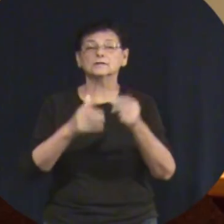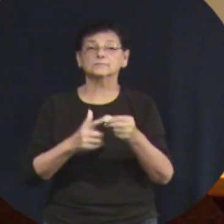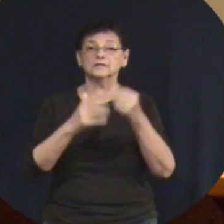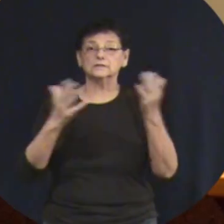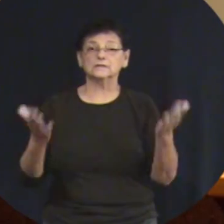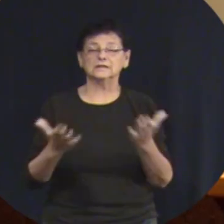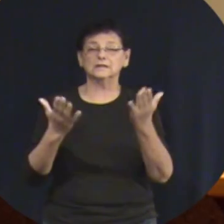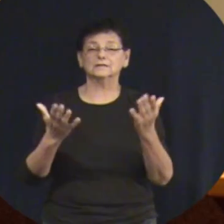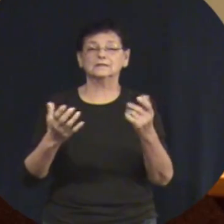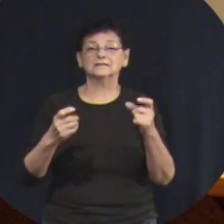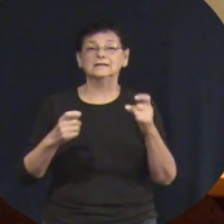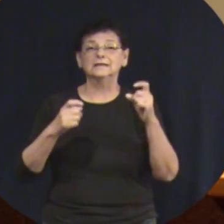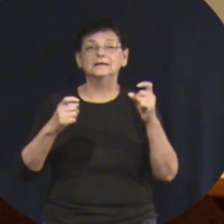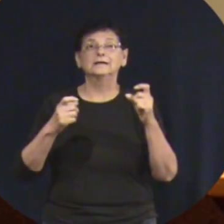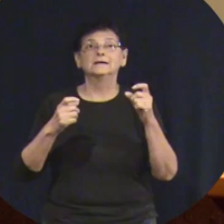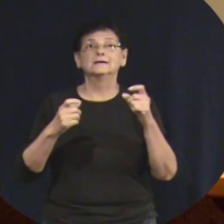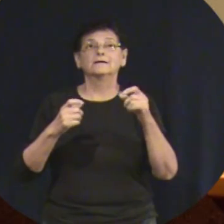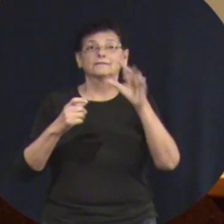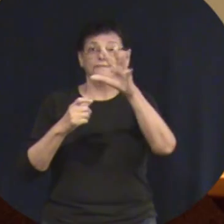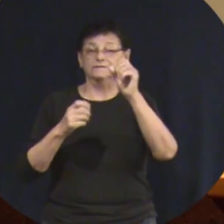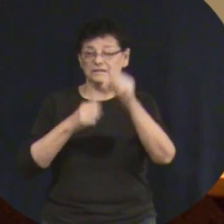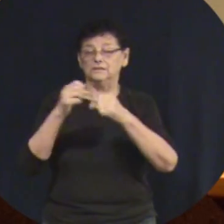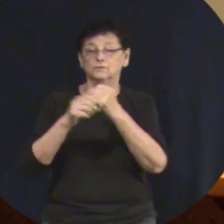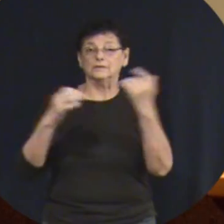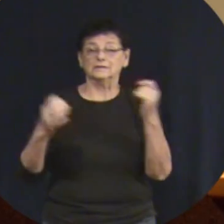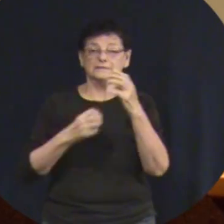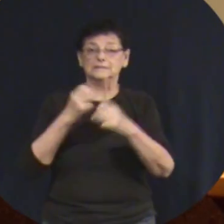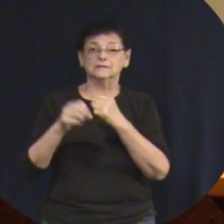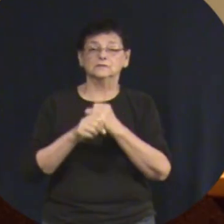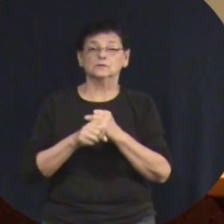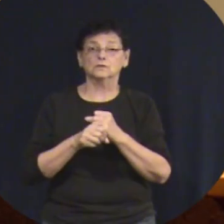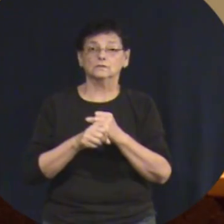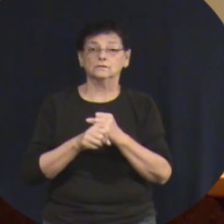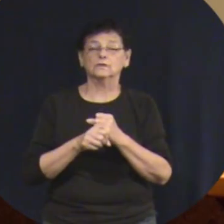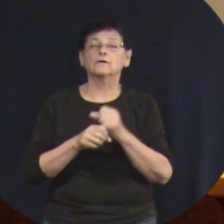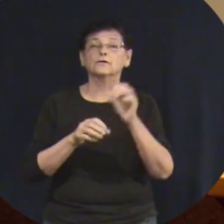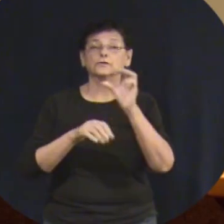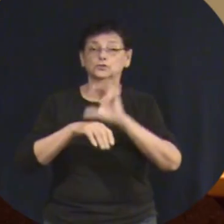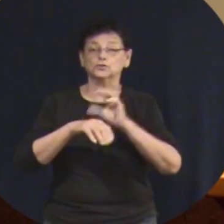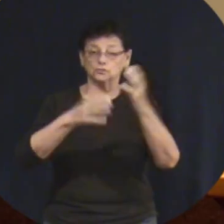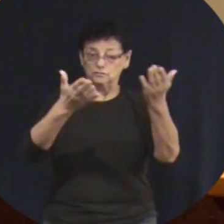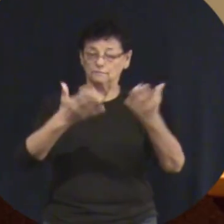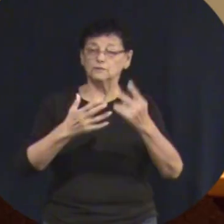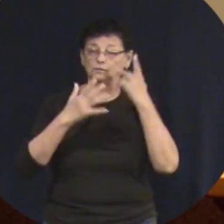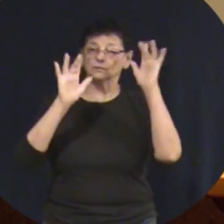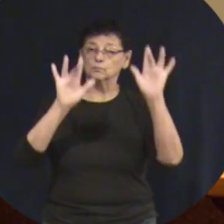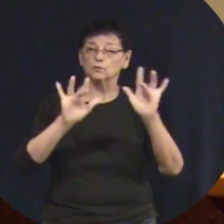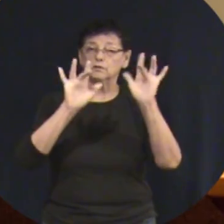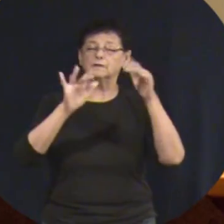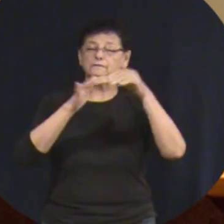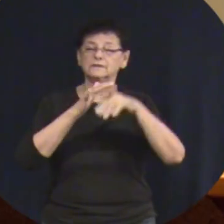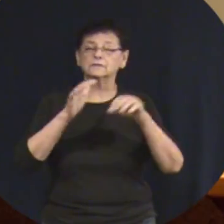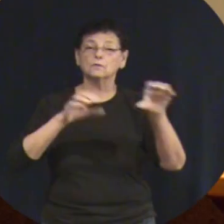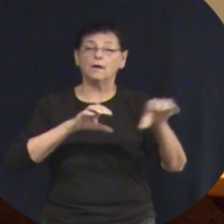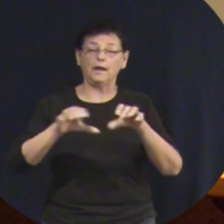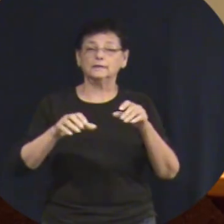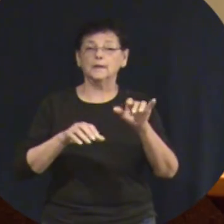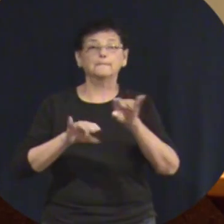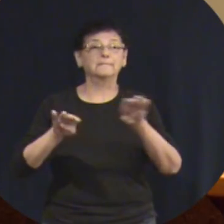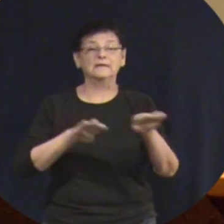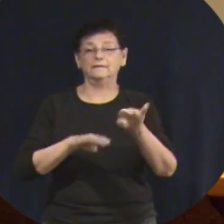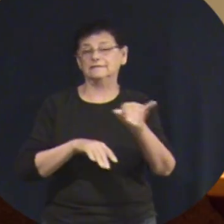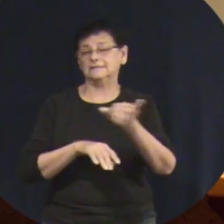especially in this Jubilee year. This year, the church invites us to look mercifully and to act